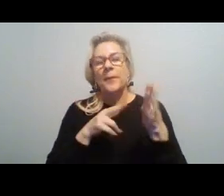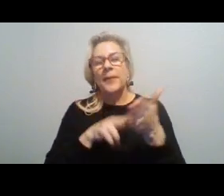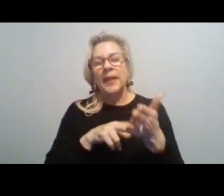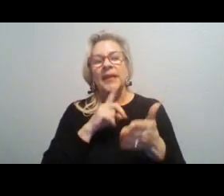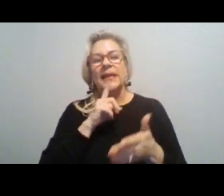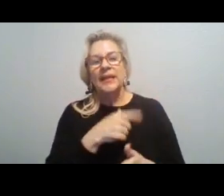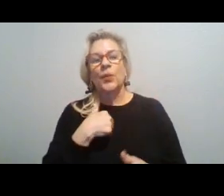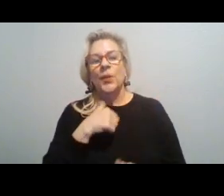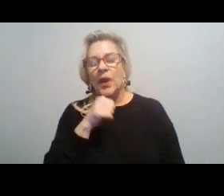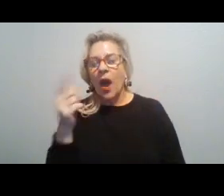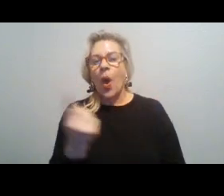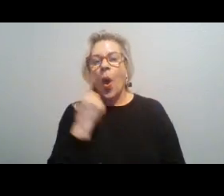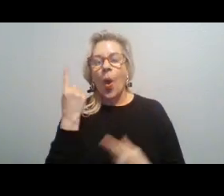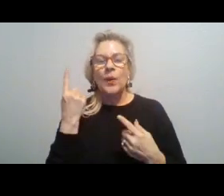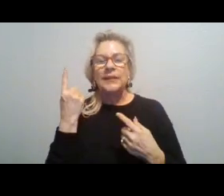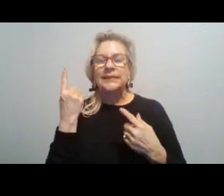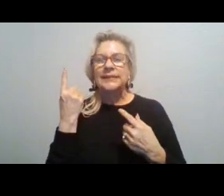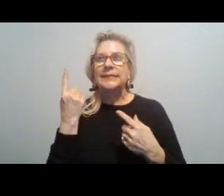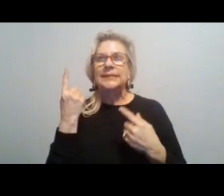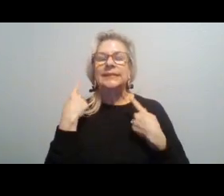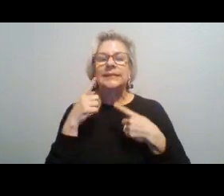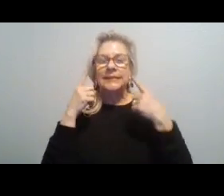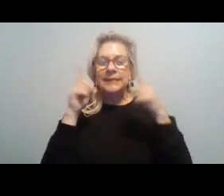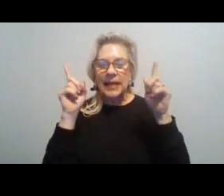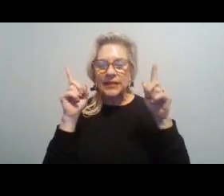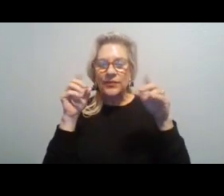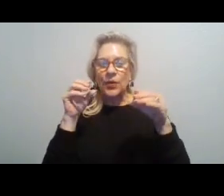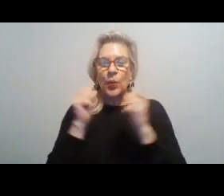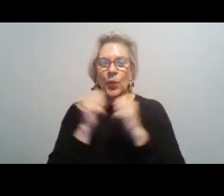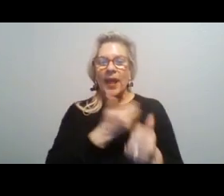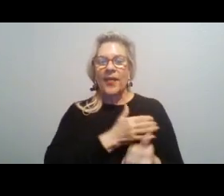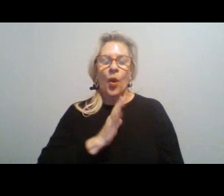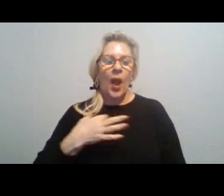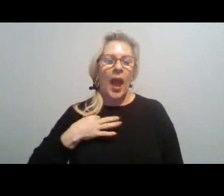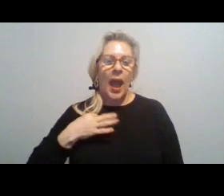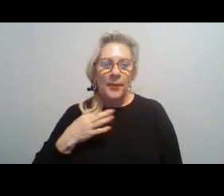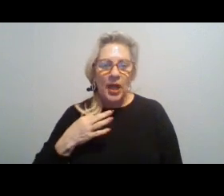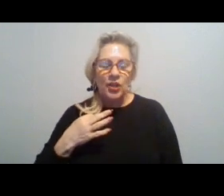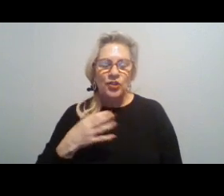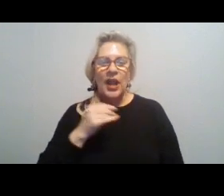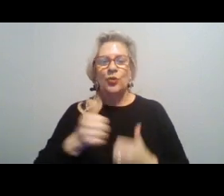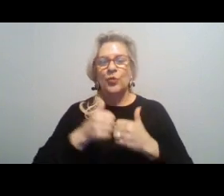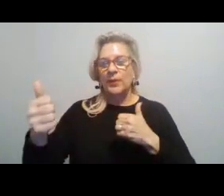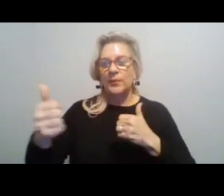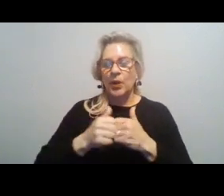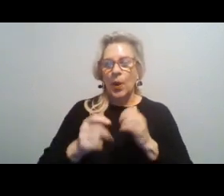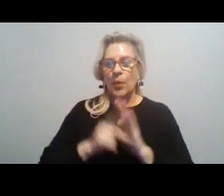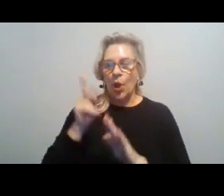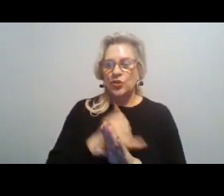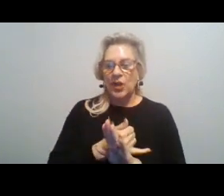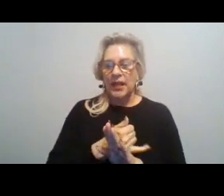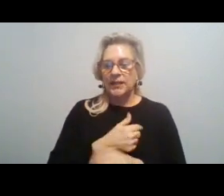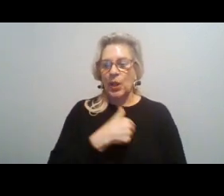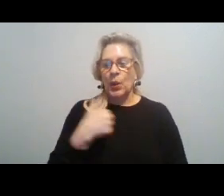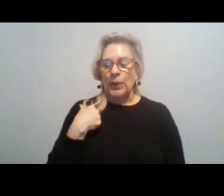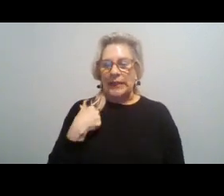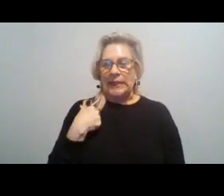weren't always very successful in our applications and our transportation projects.